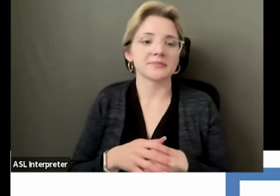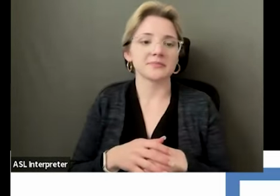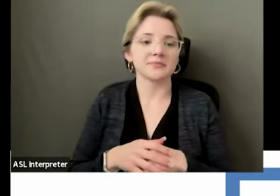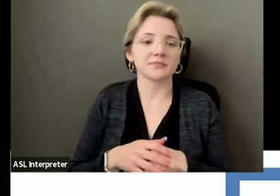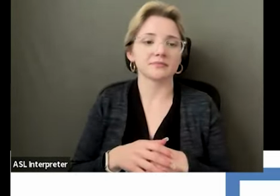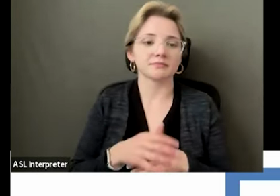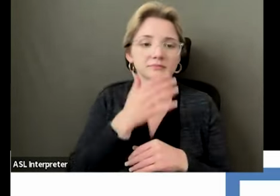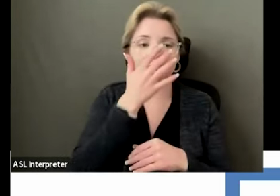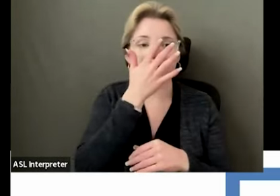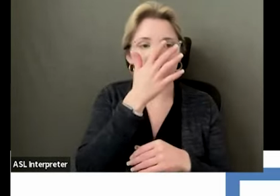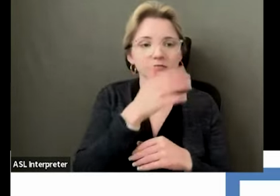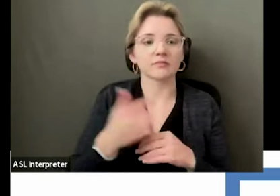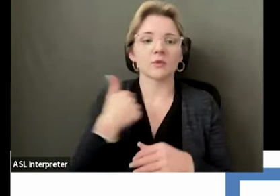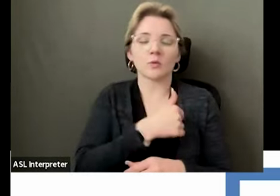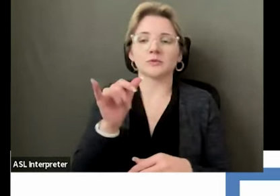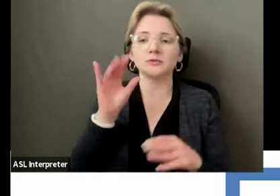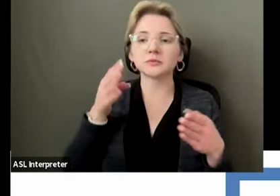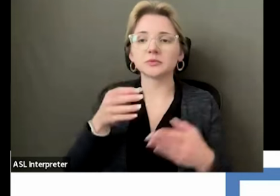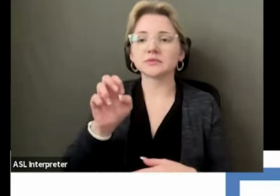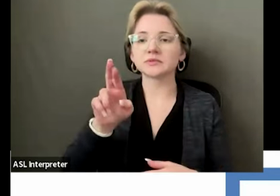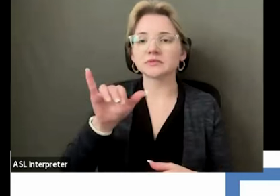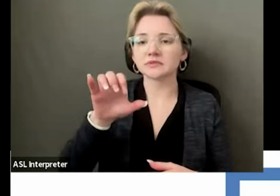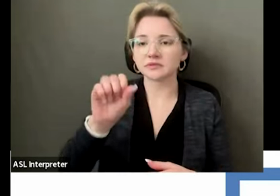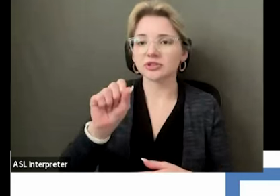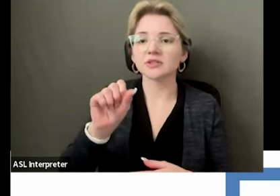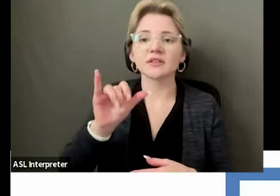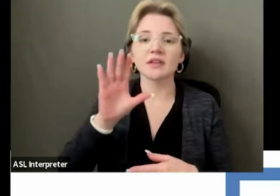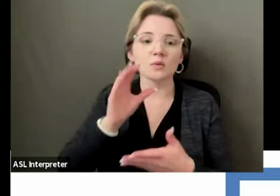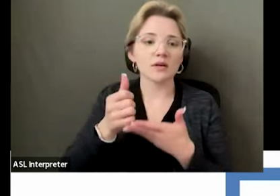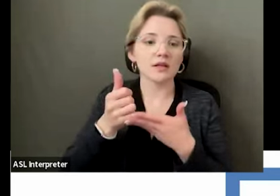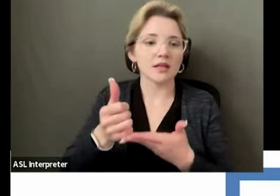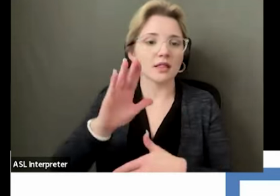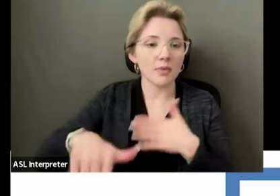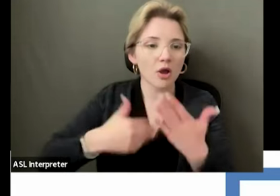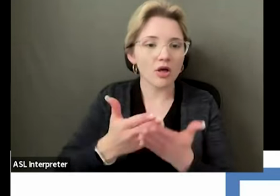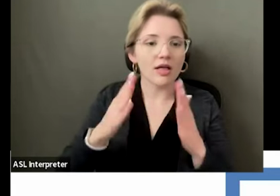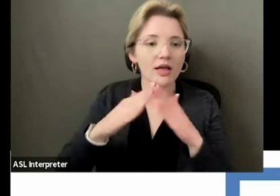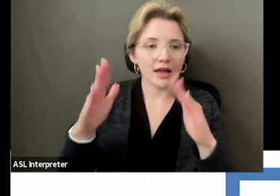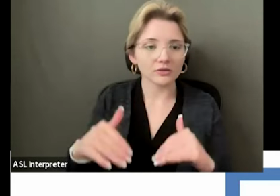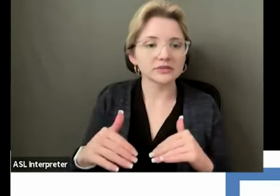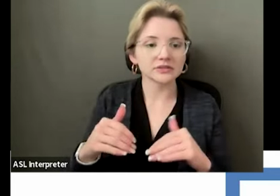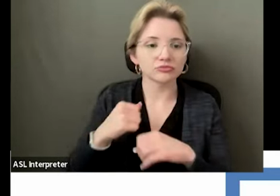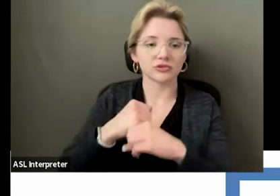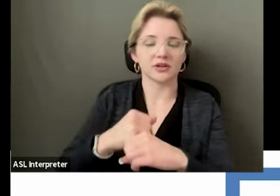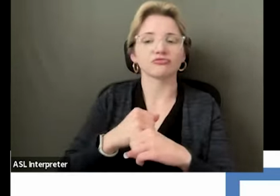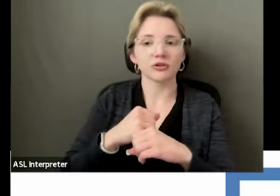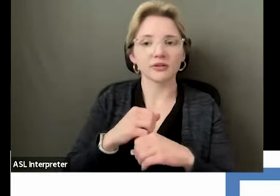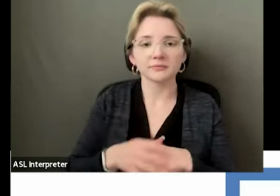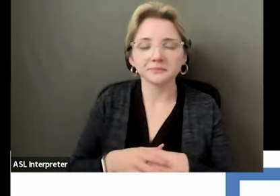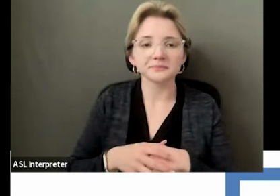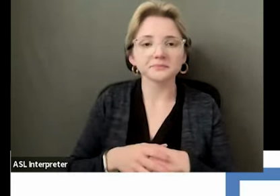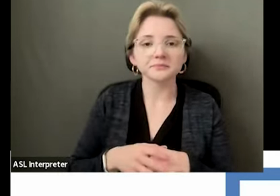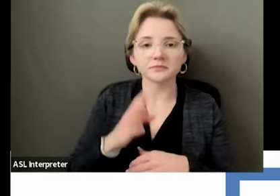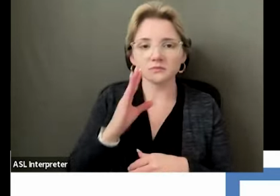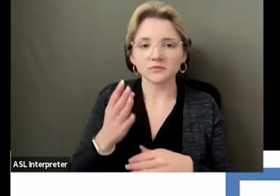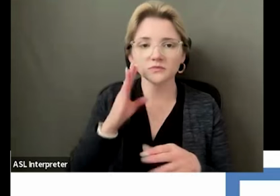also working on a series that covers kind of all the housing protections under VAWA. So we're going to talk about these broadly in a couple slides,